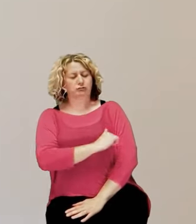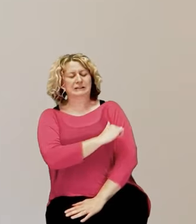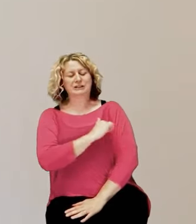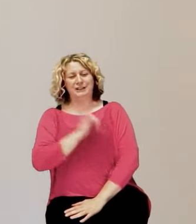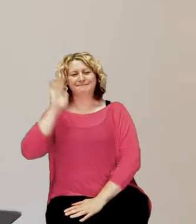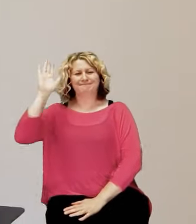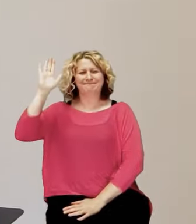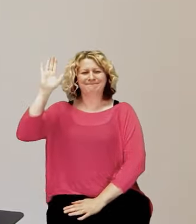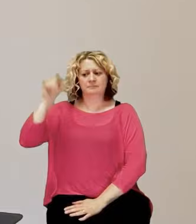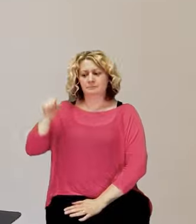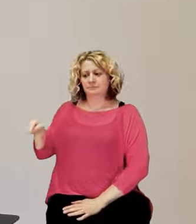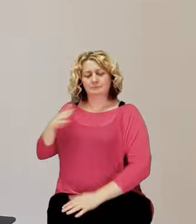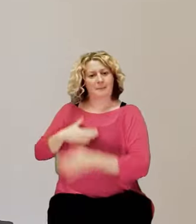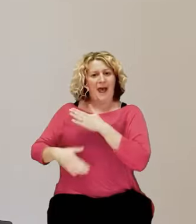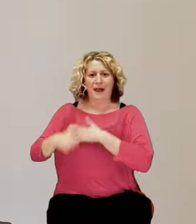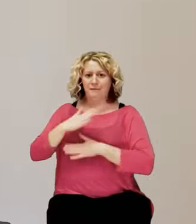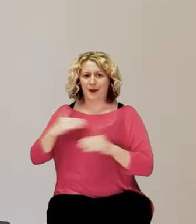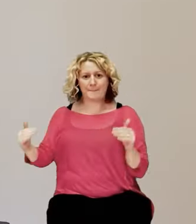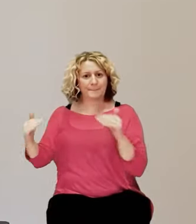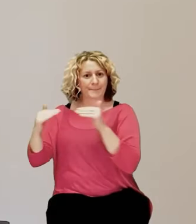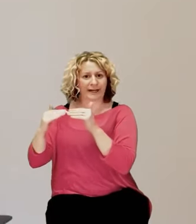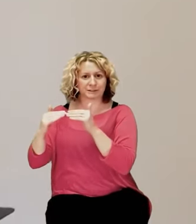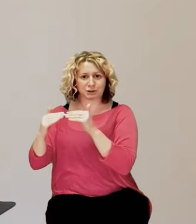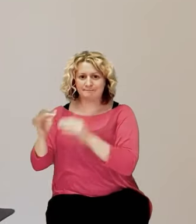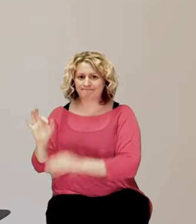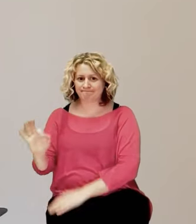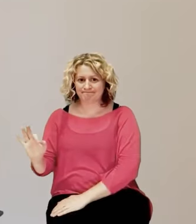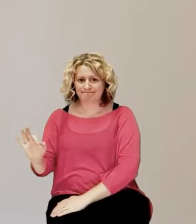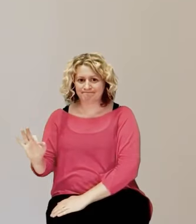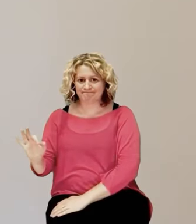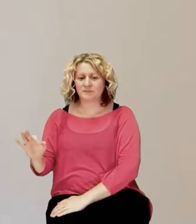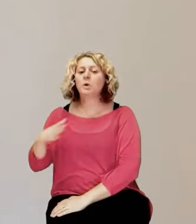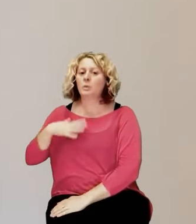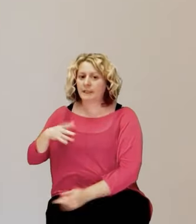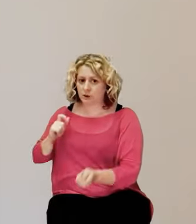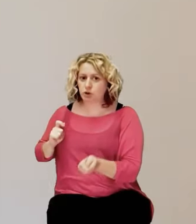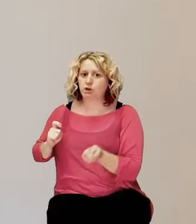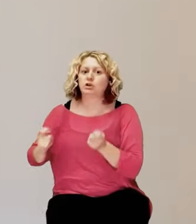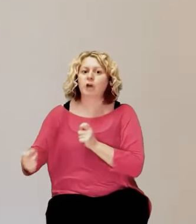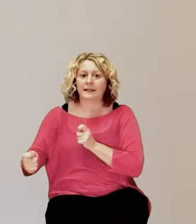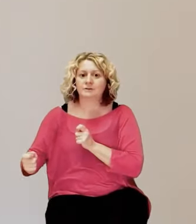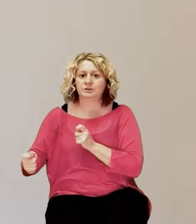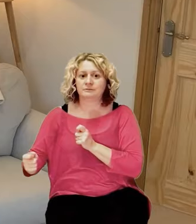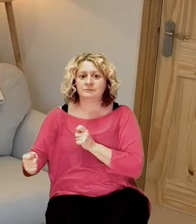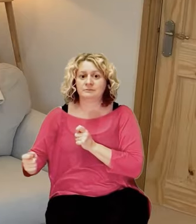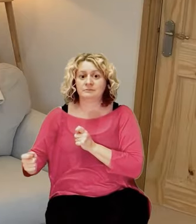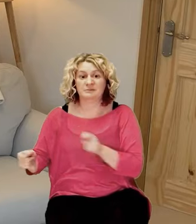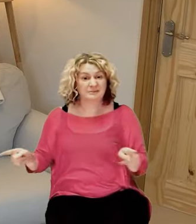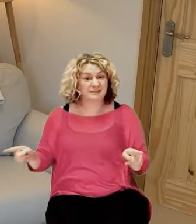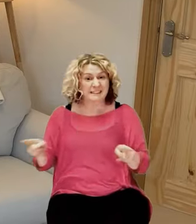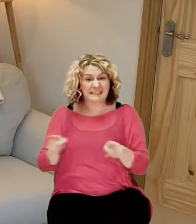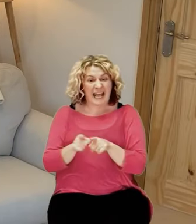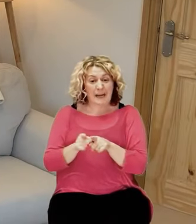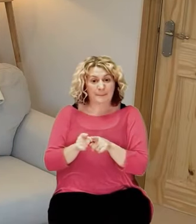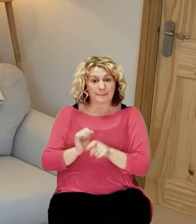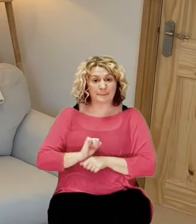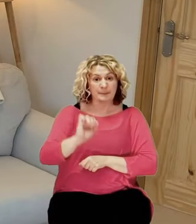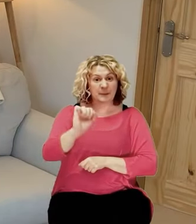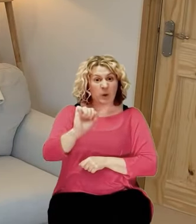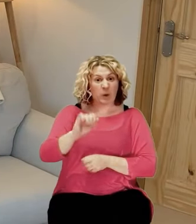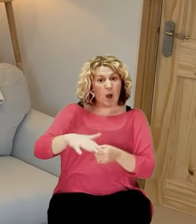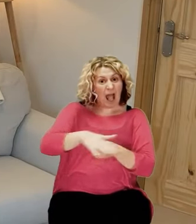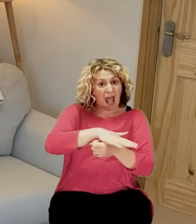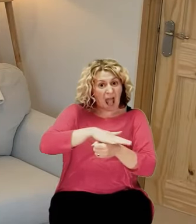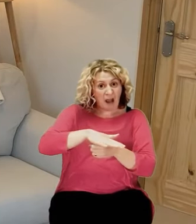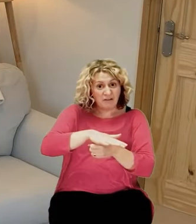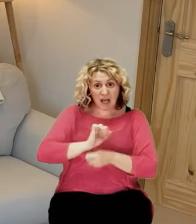fix it. Simon's where you are. All over the place. How do we fix it? That's what we're going to explore.